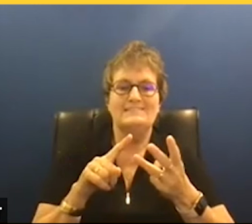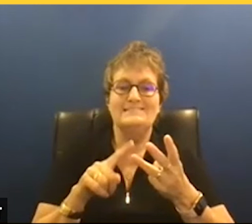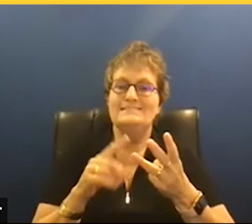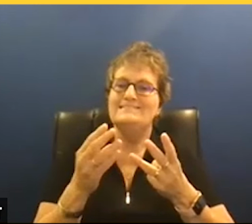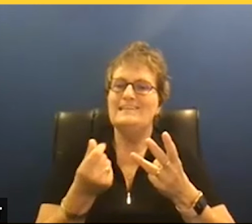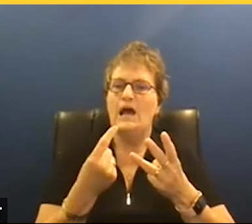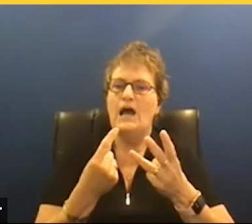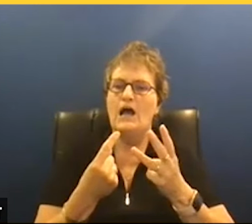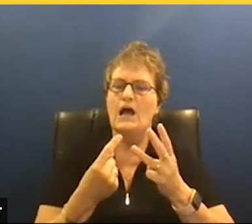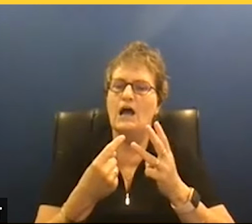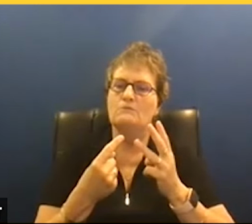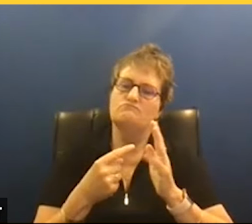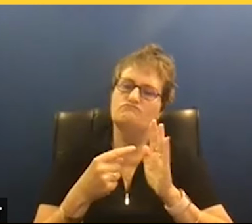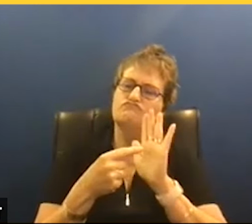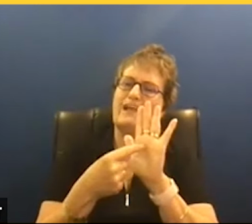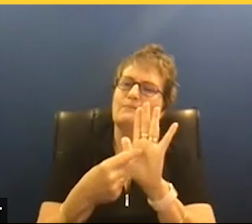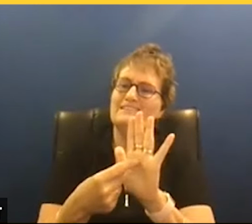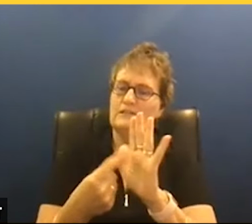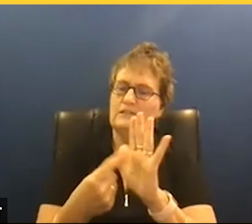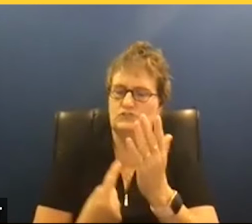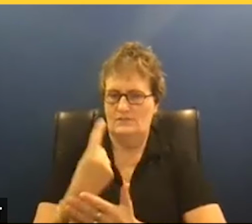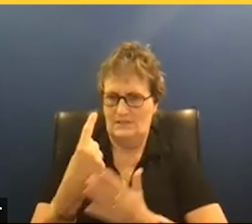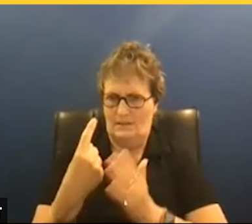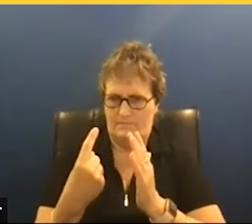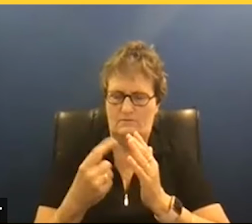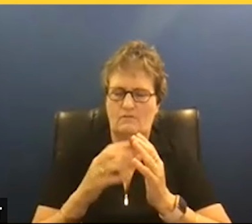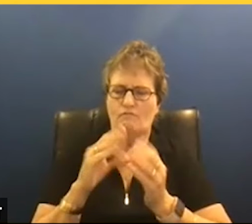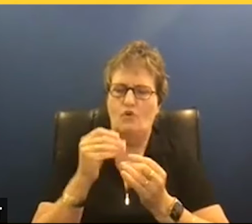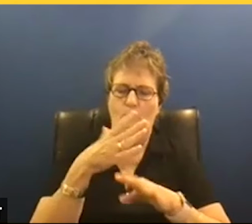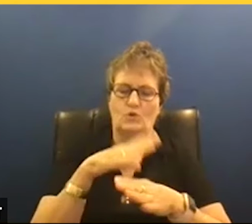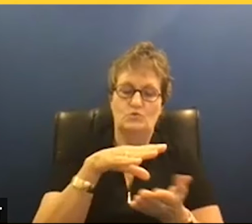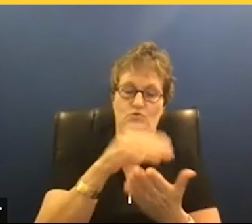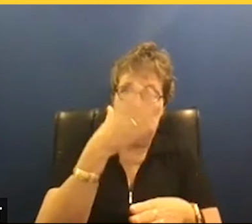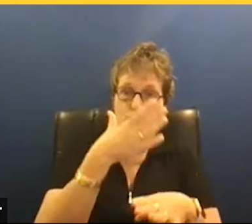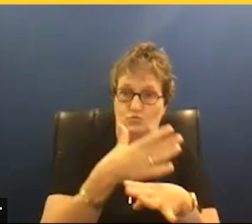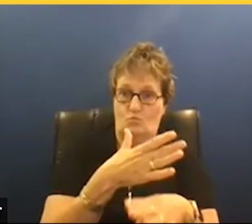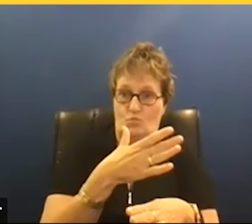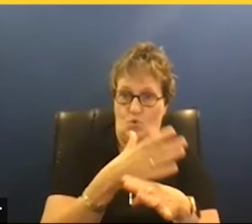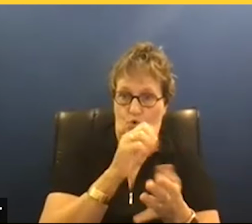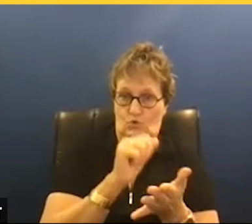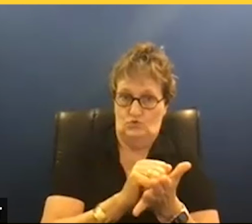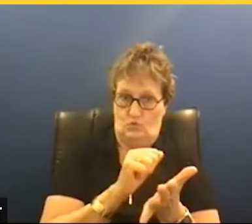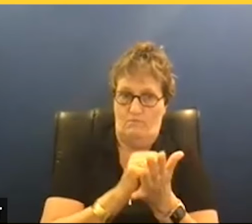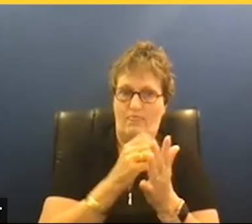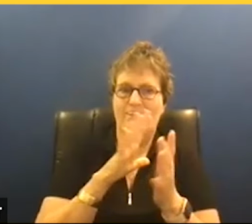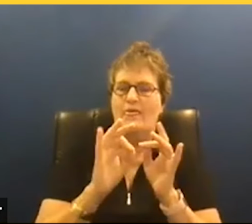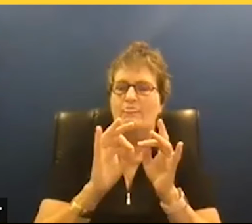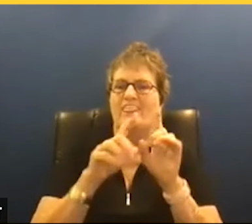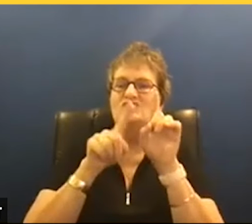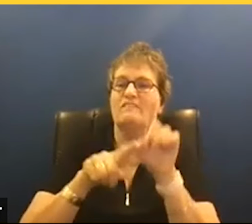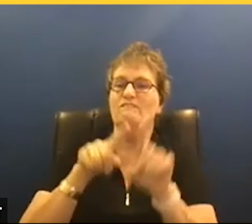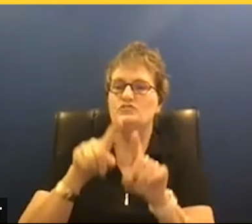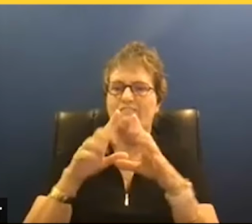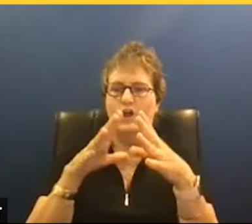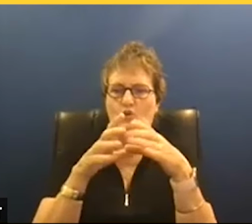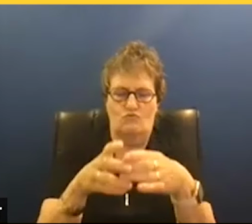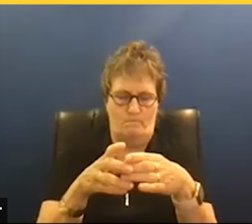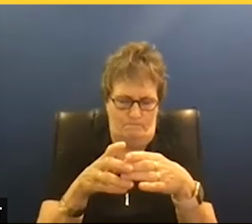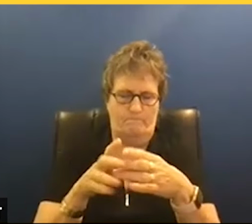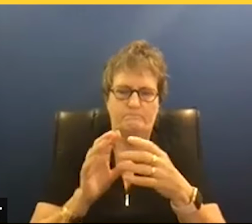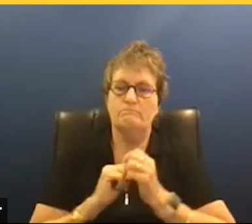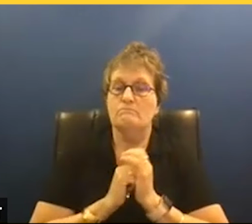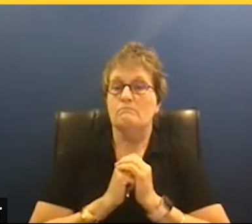emerged from a series of workshops that the Diversified Group held. Hopefully that's going to raise